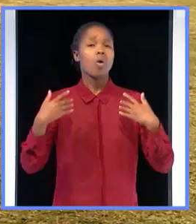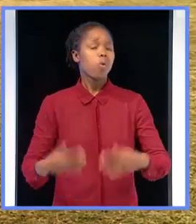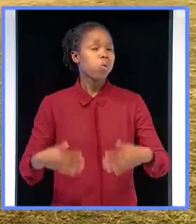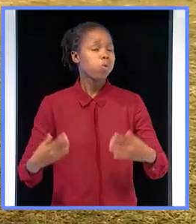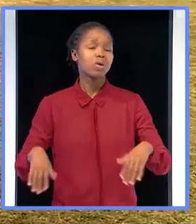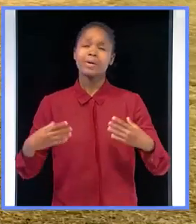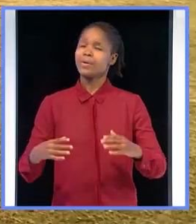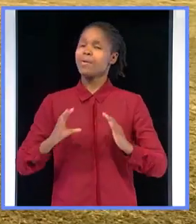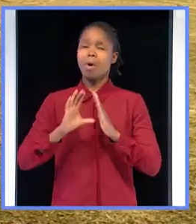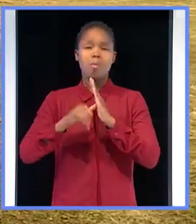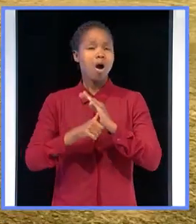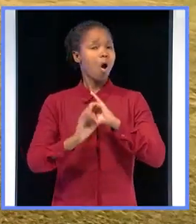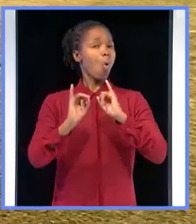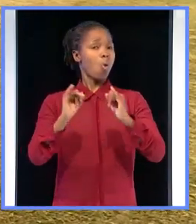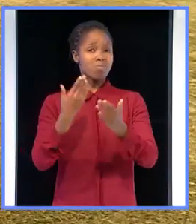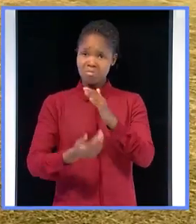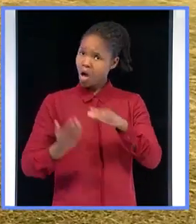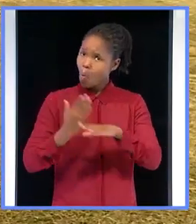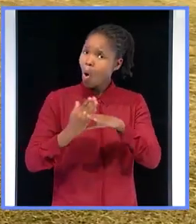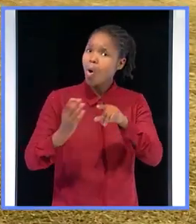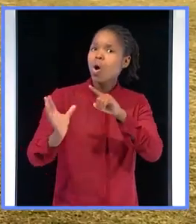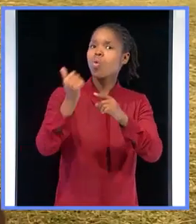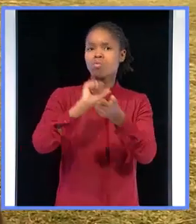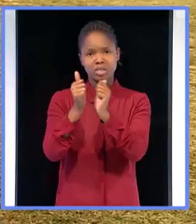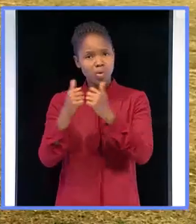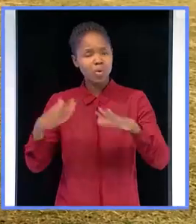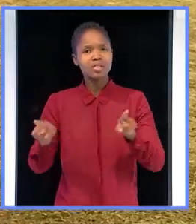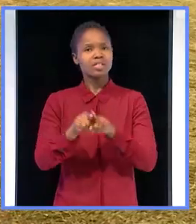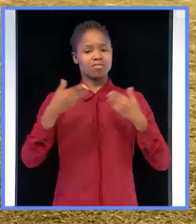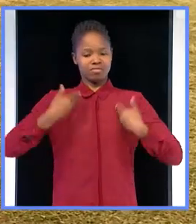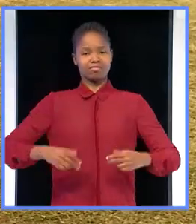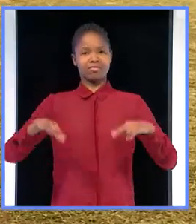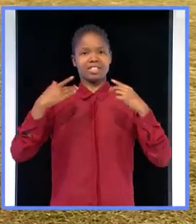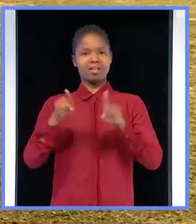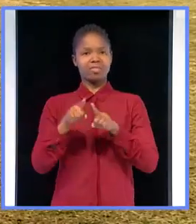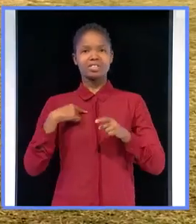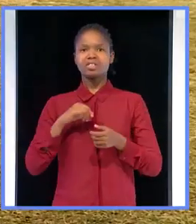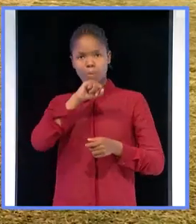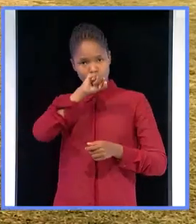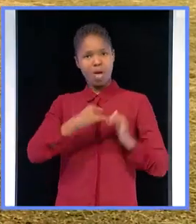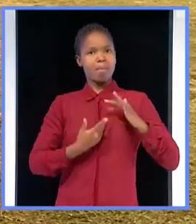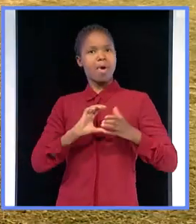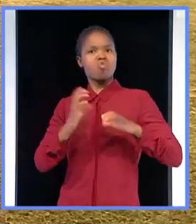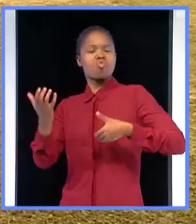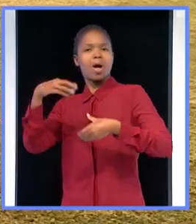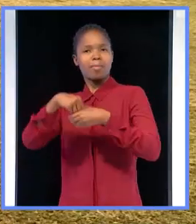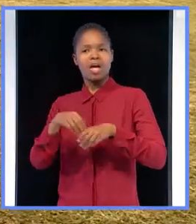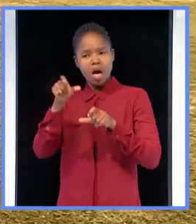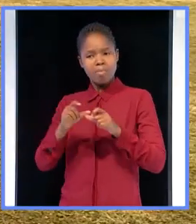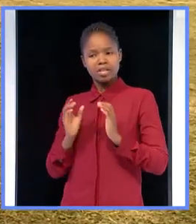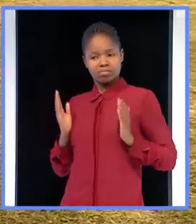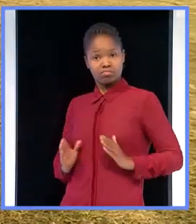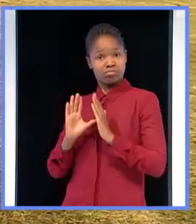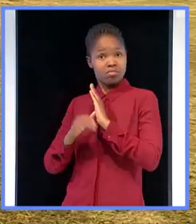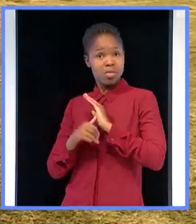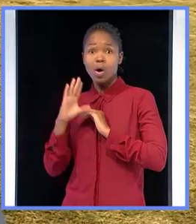are very badly injured, but they still do work. But some of the people like me, I want to play rugby, and there's people with 2 legs that don't want to play. So it